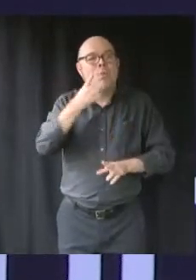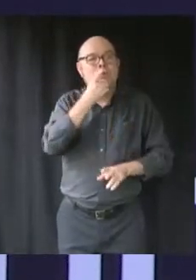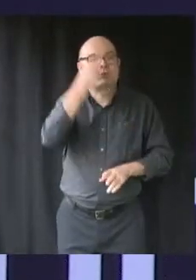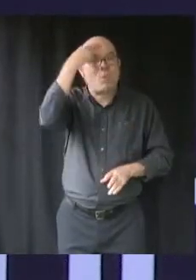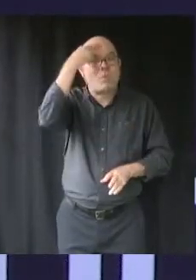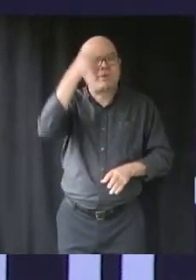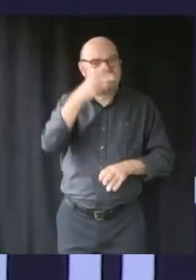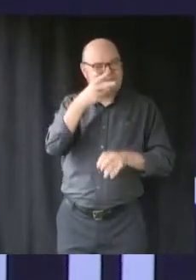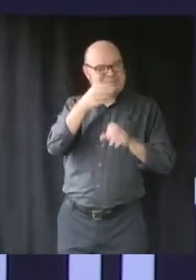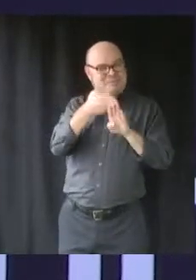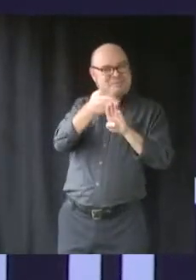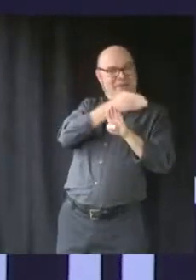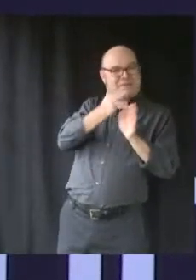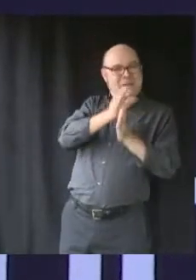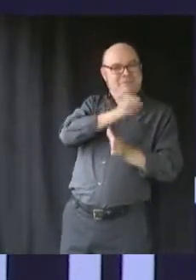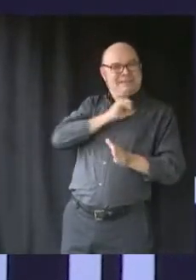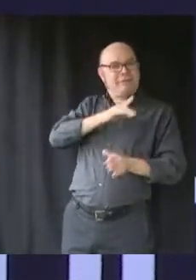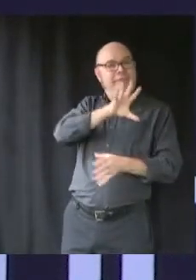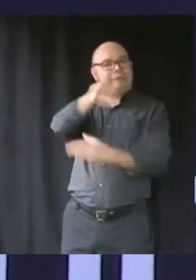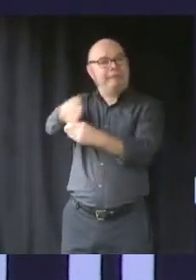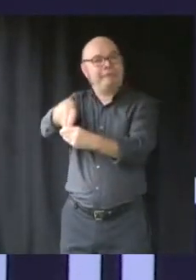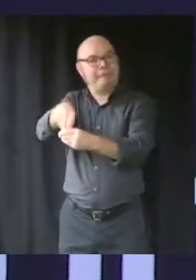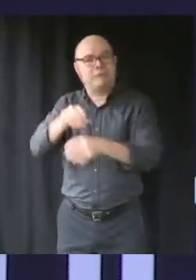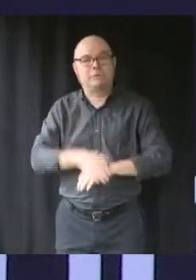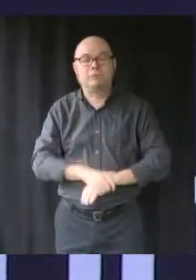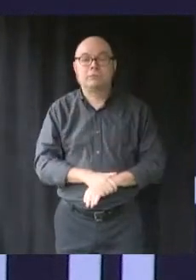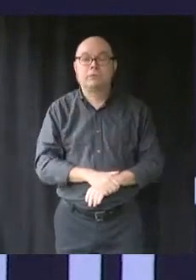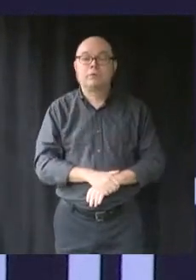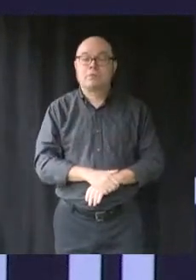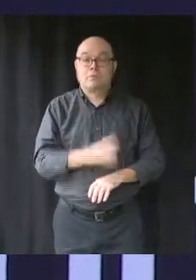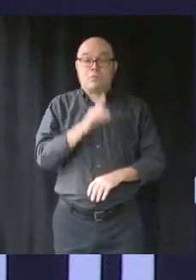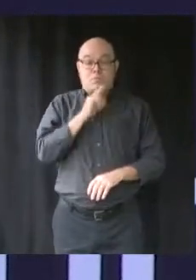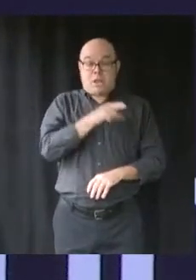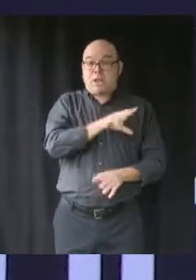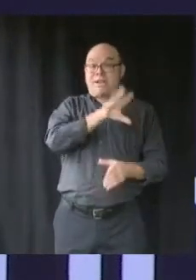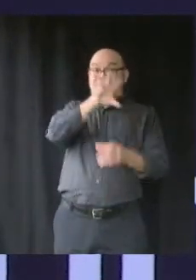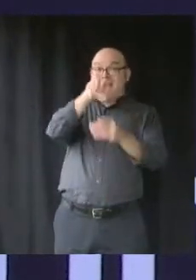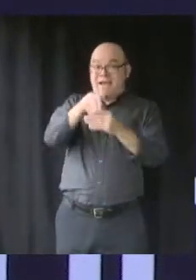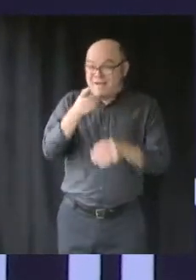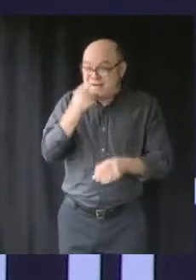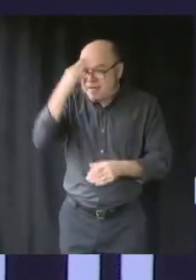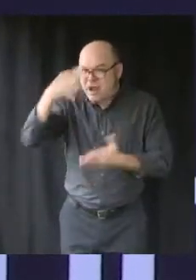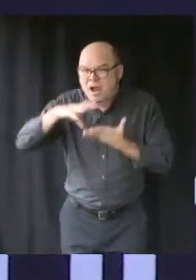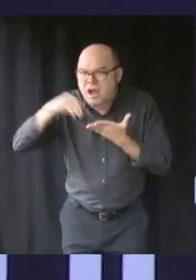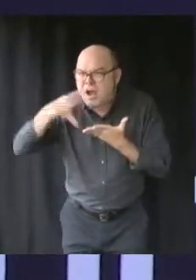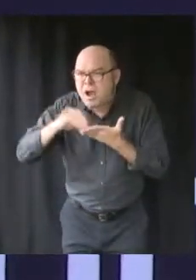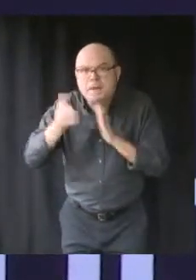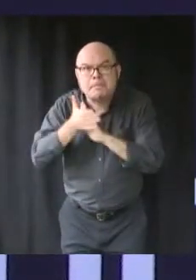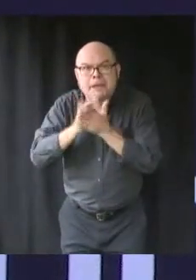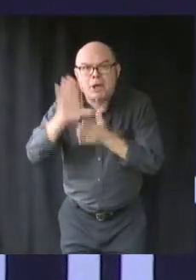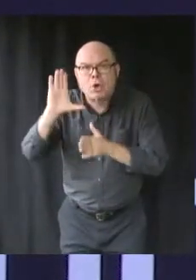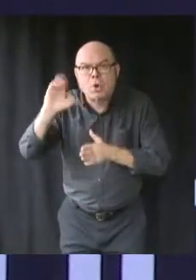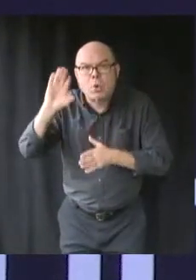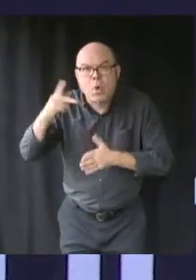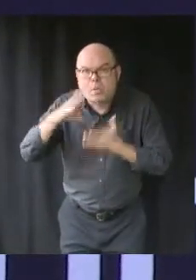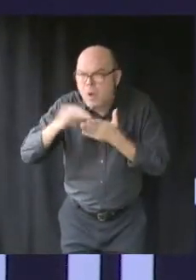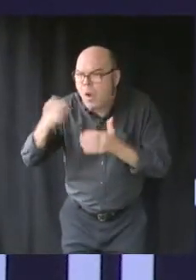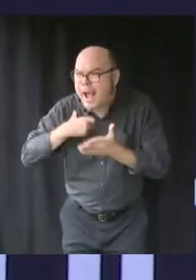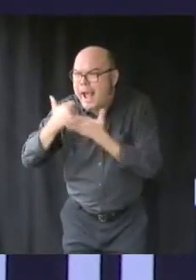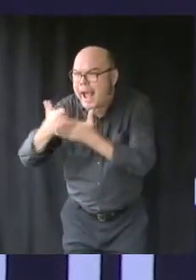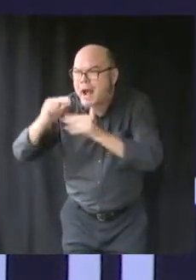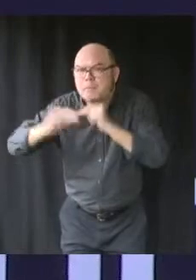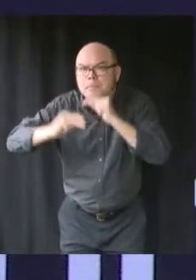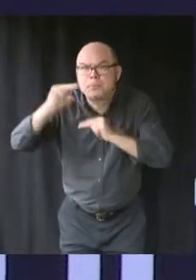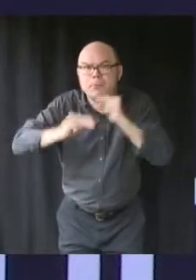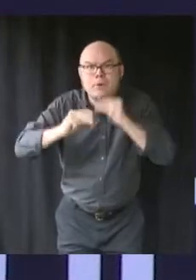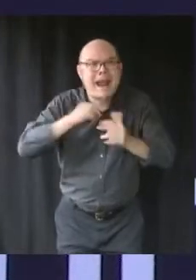that as the most worthwhile experience of his life, of building homes and building a church in Monsión. And